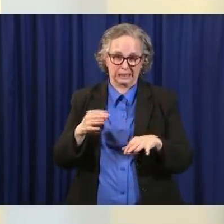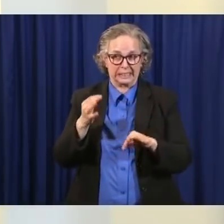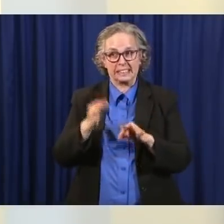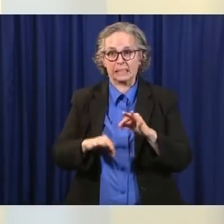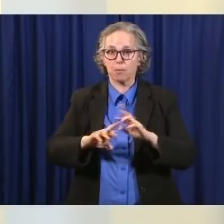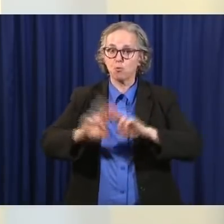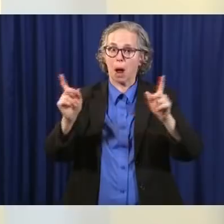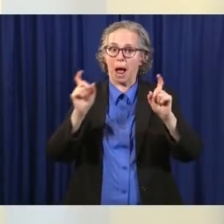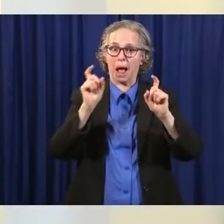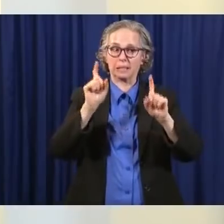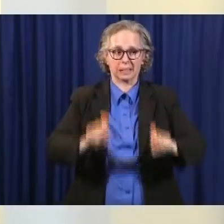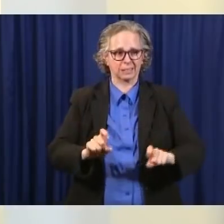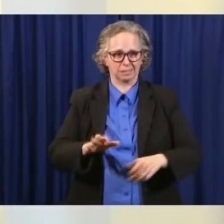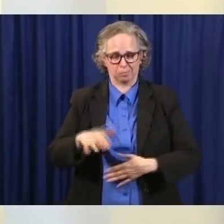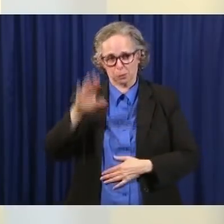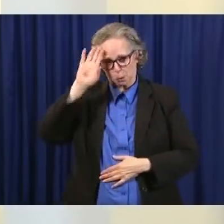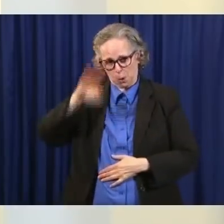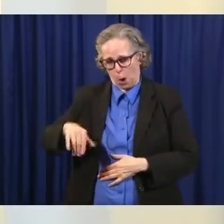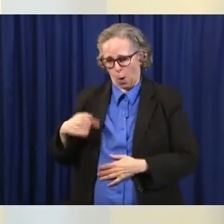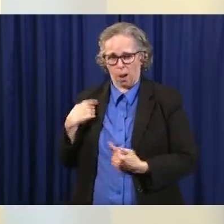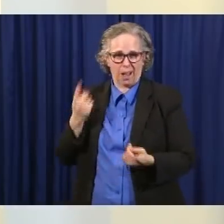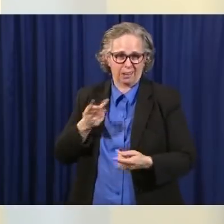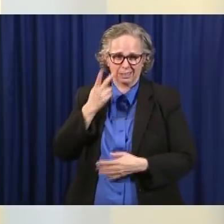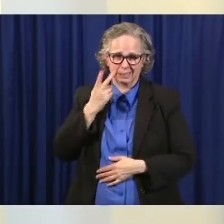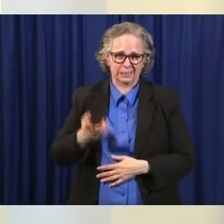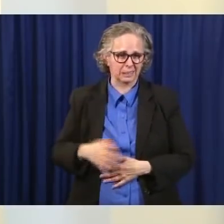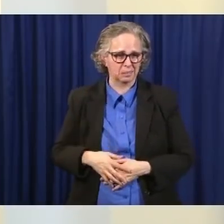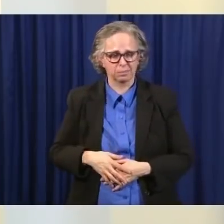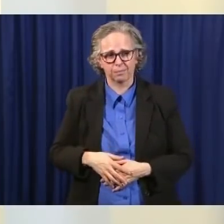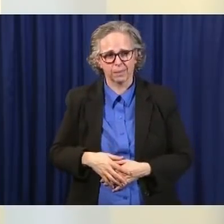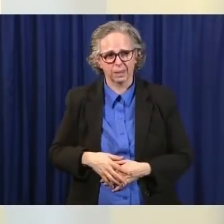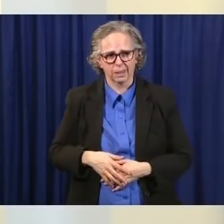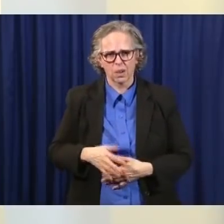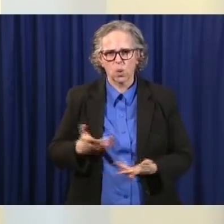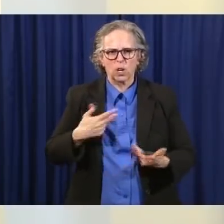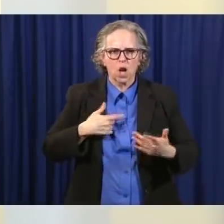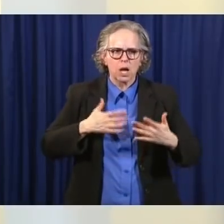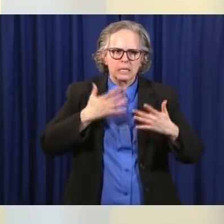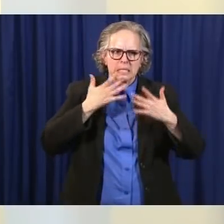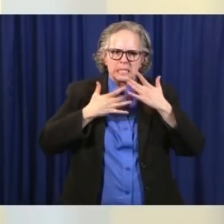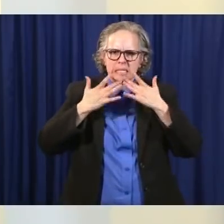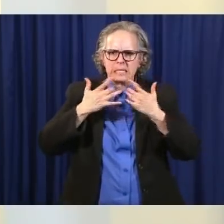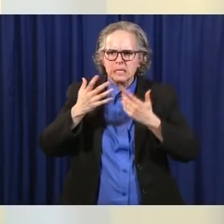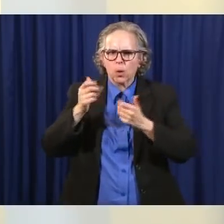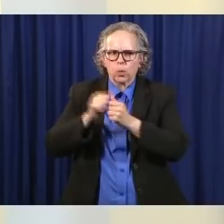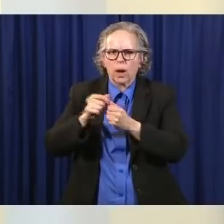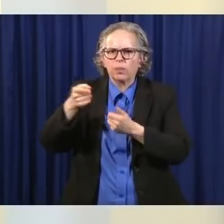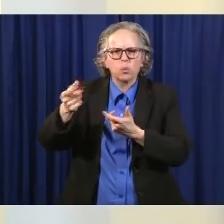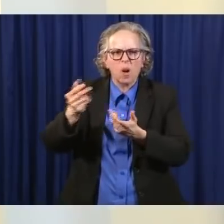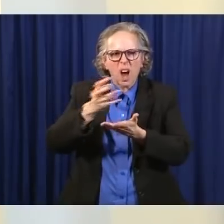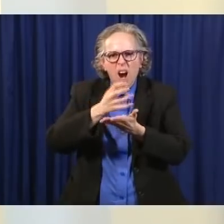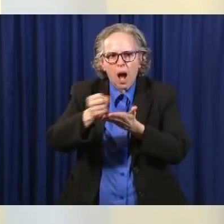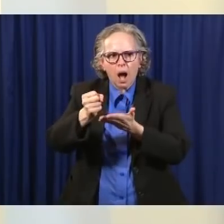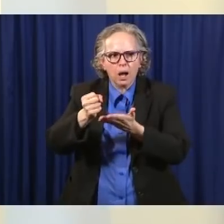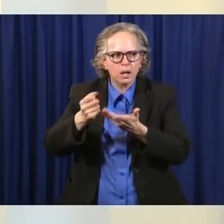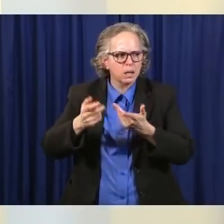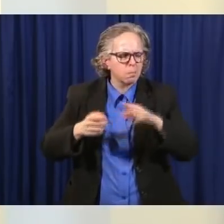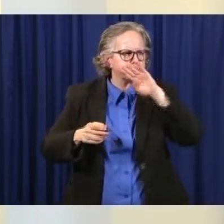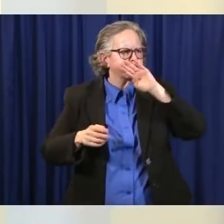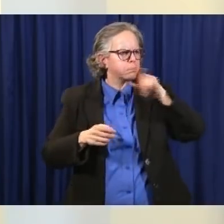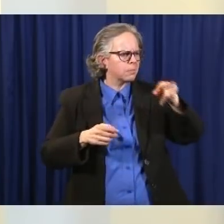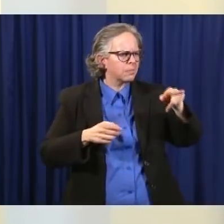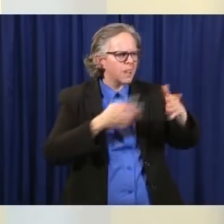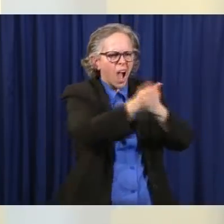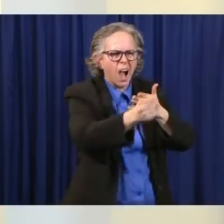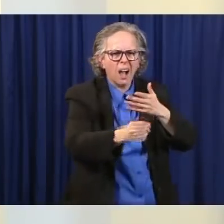have faced every possible shortage and barrier within the supply chain. So one of the things we learned early